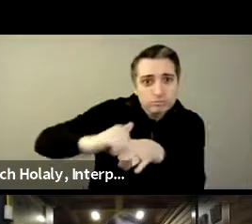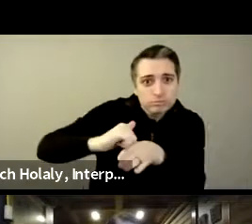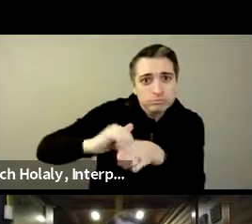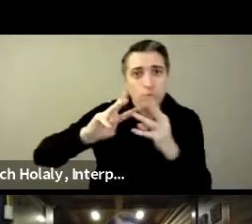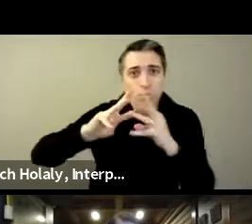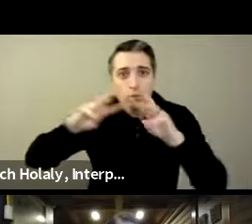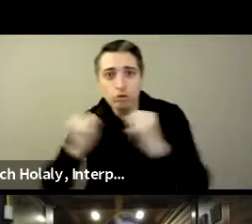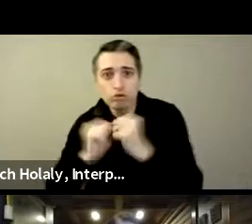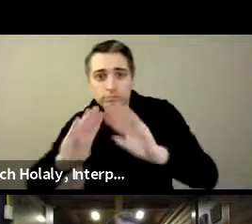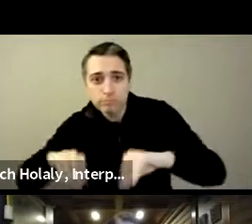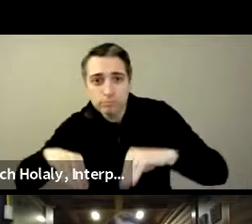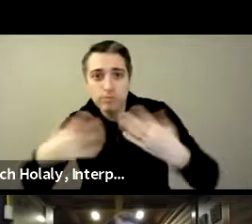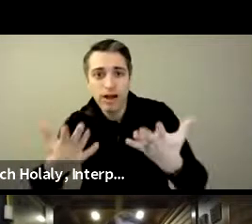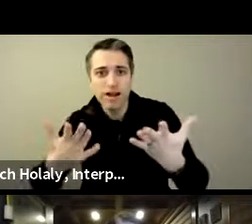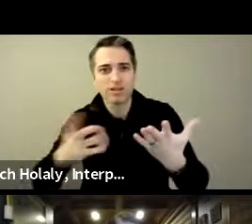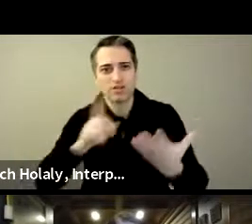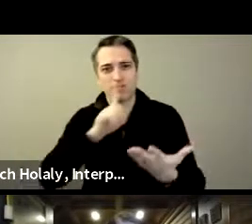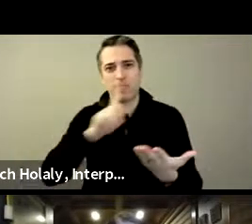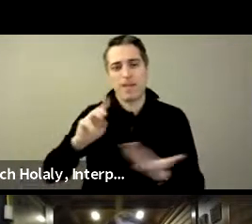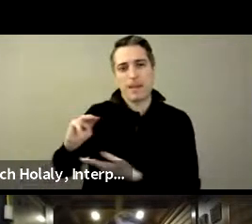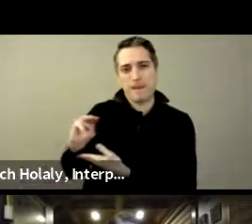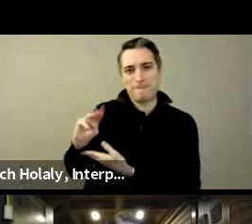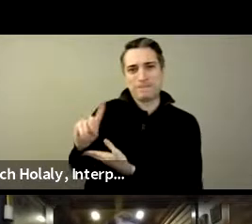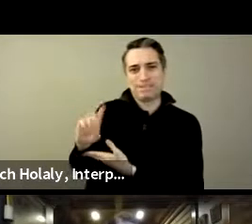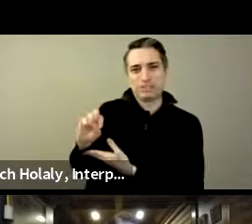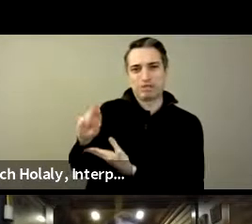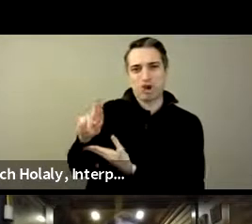placed MDCR as a leading expert in implicit